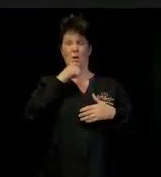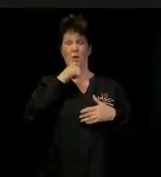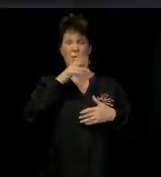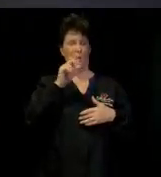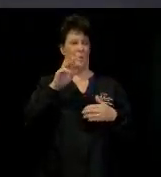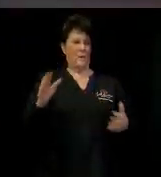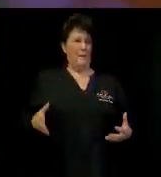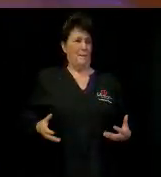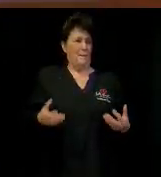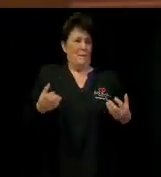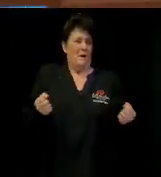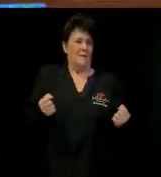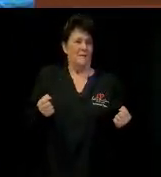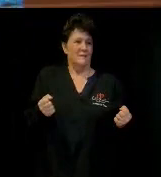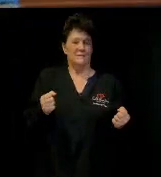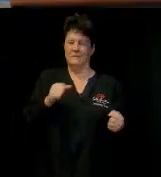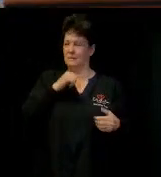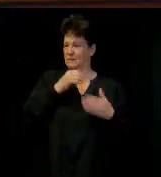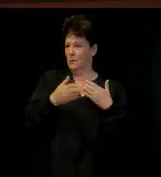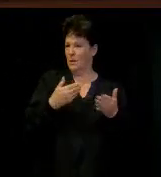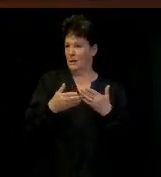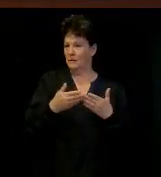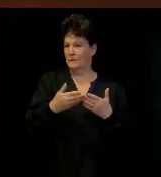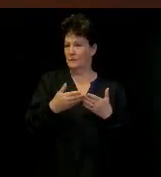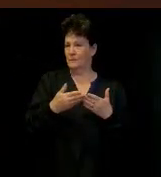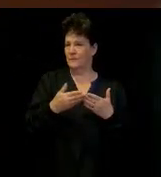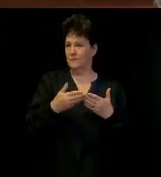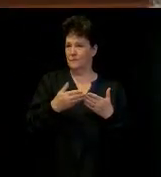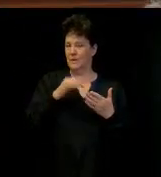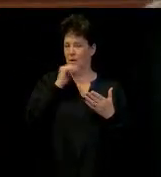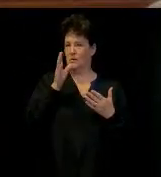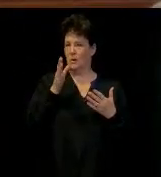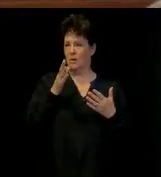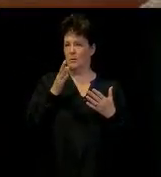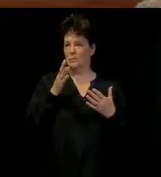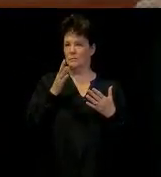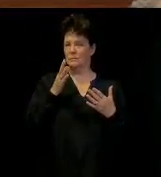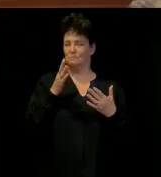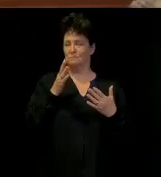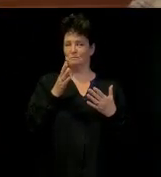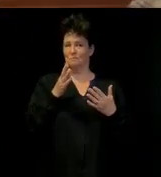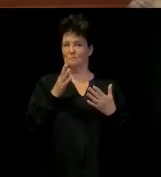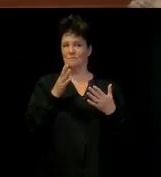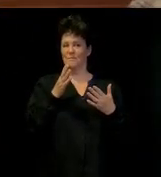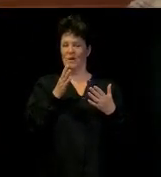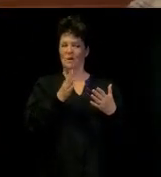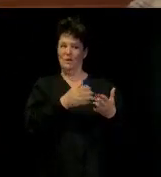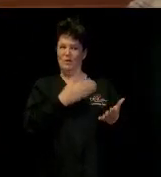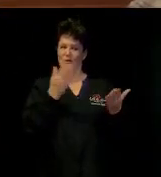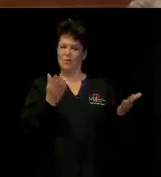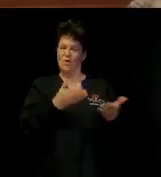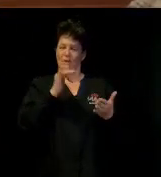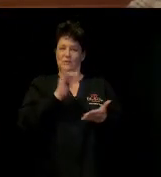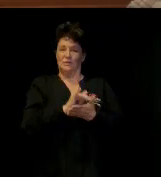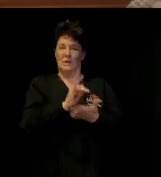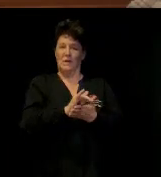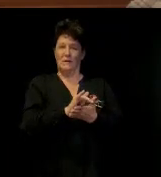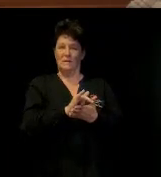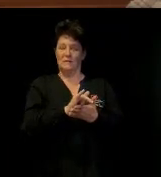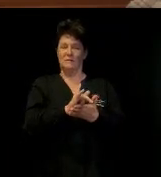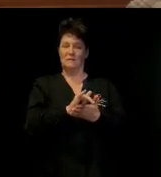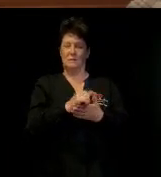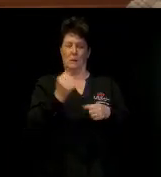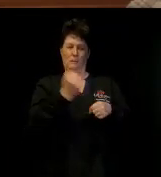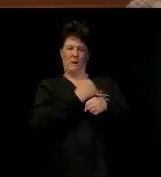pull on the knowledge that you have at that moment. So don't feel bad. I want to encourage you today, don't beat yourself up because you didn't have the right answer in the